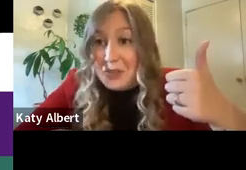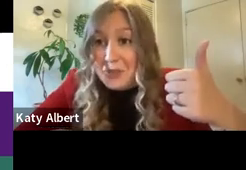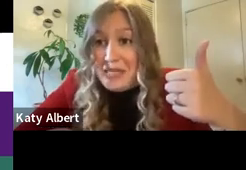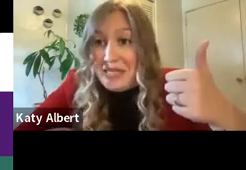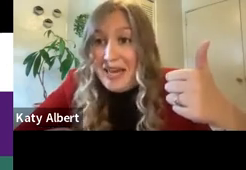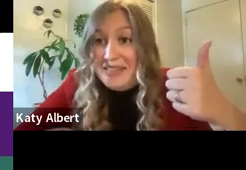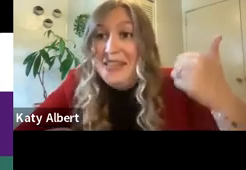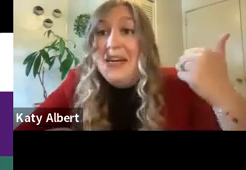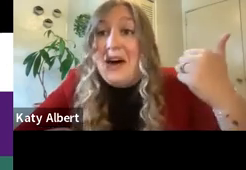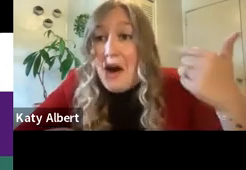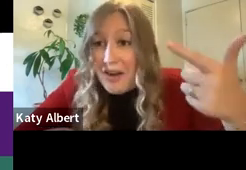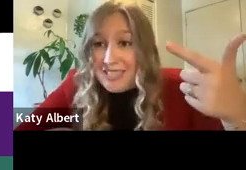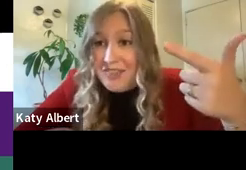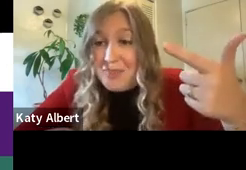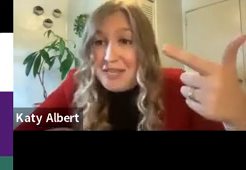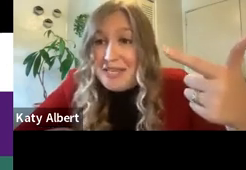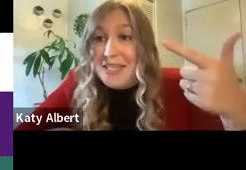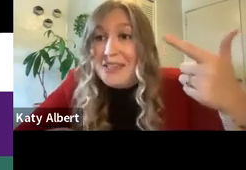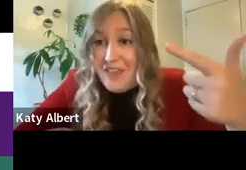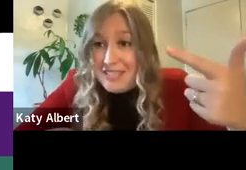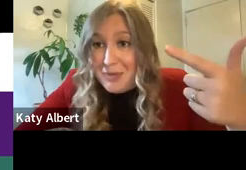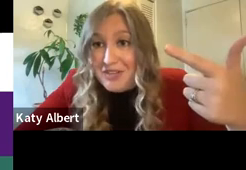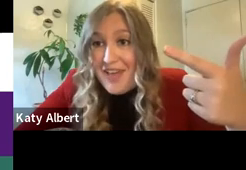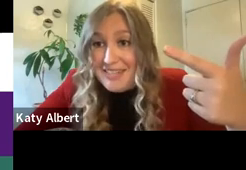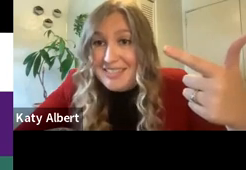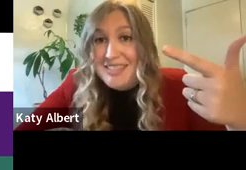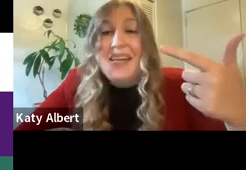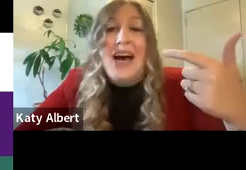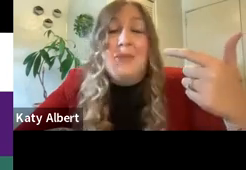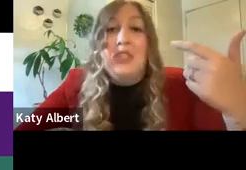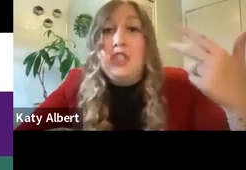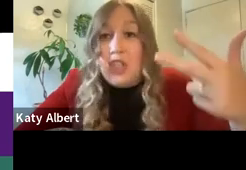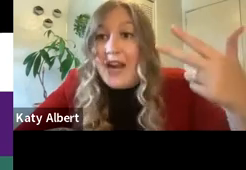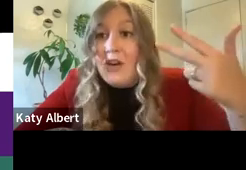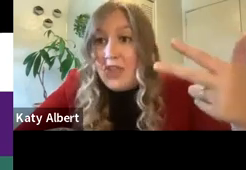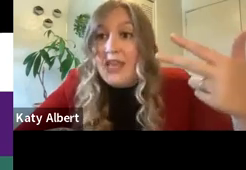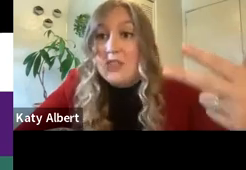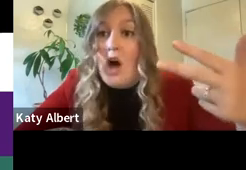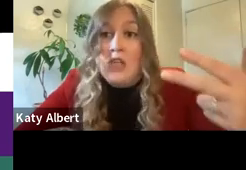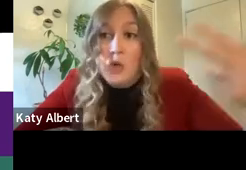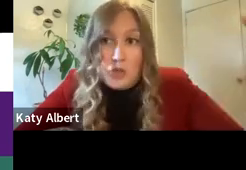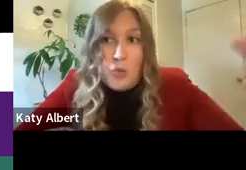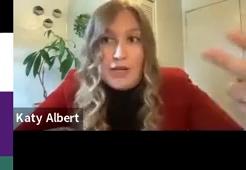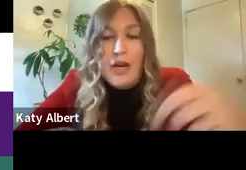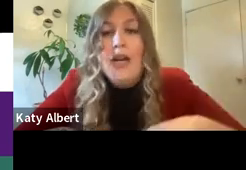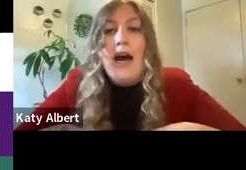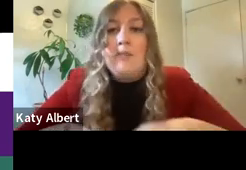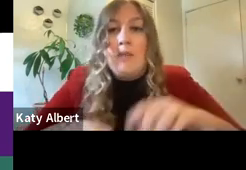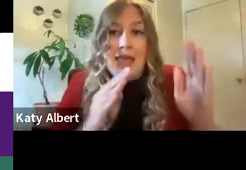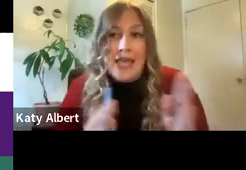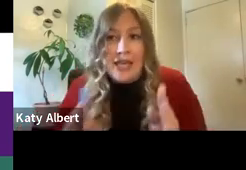on social media, RSVP to the Facebook event, share this on your